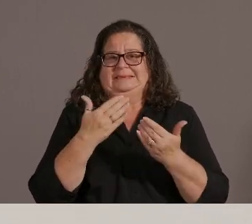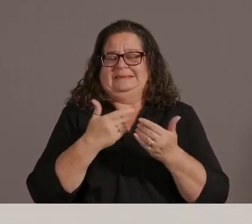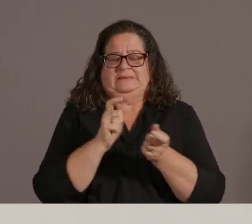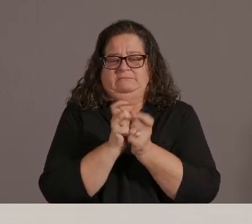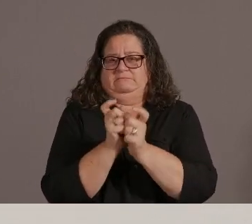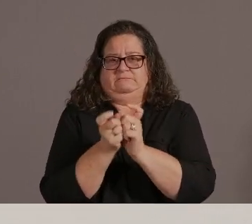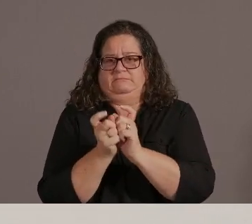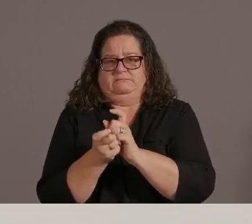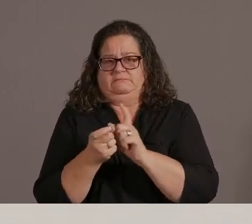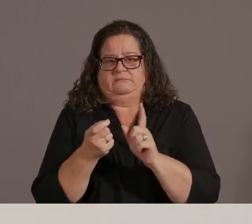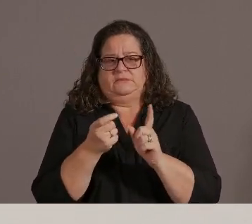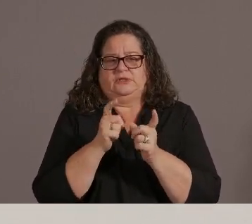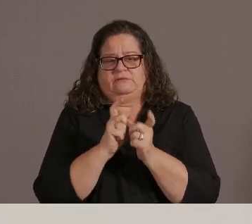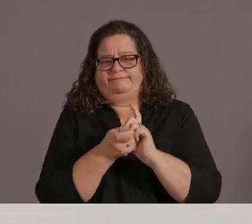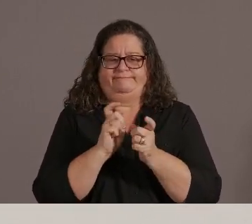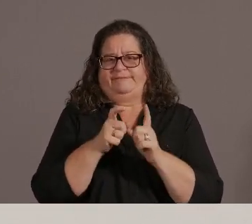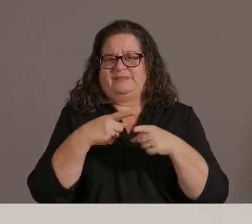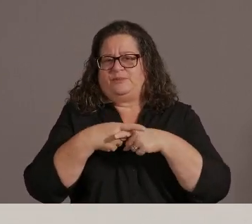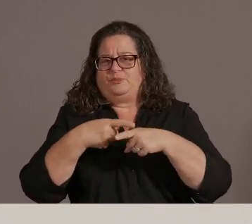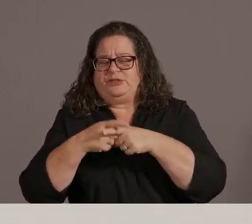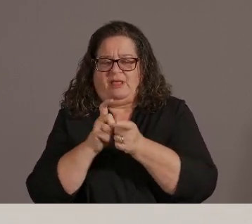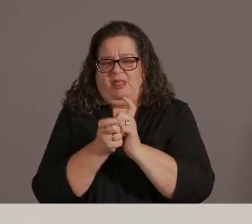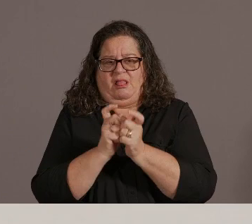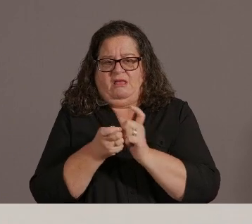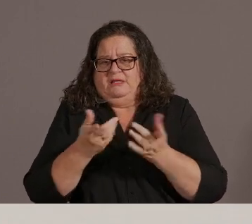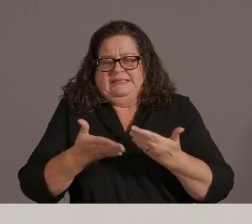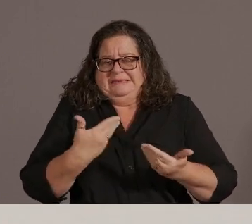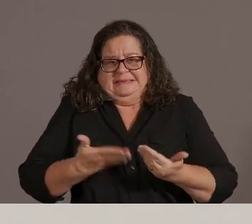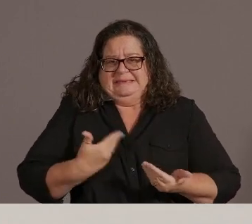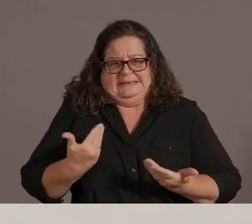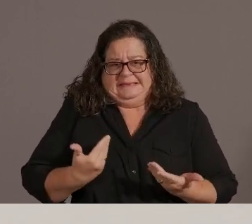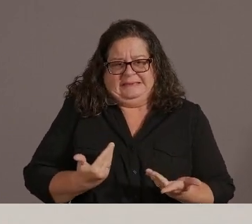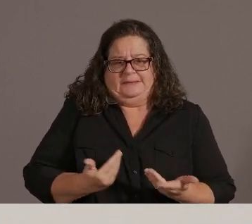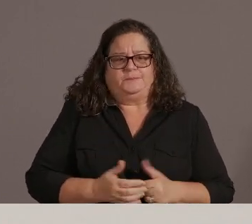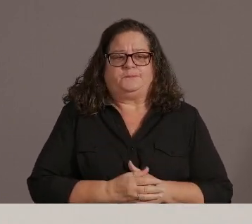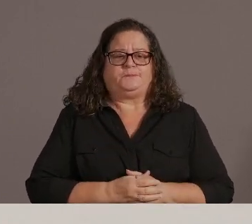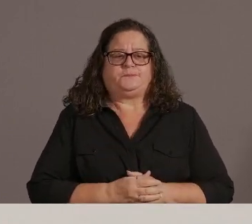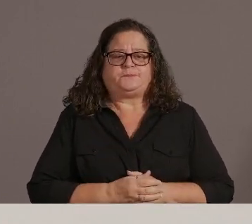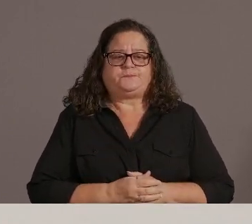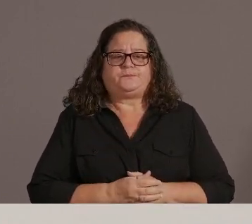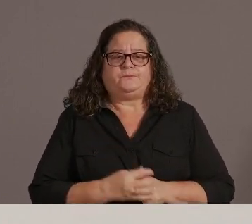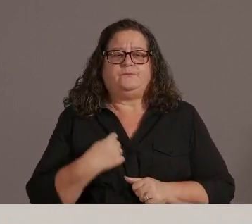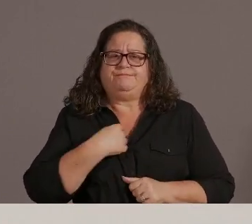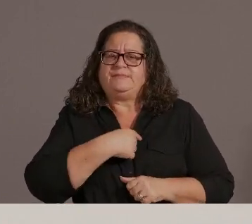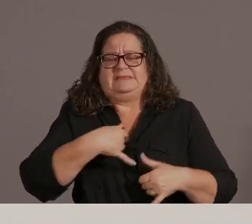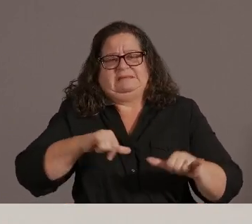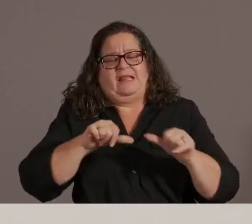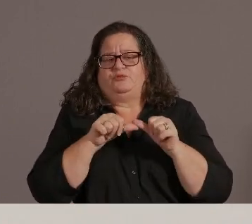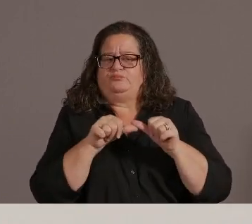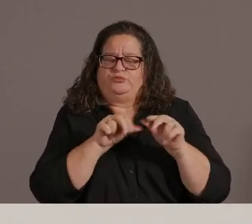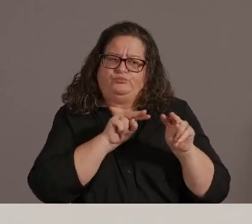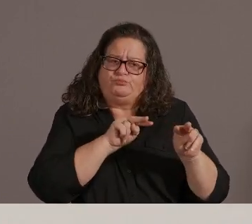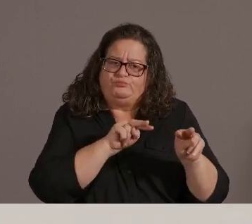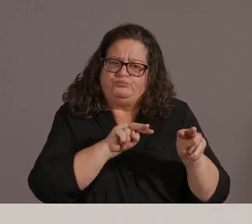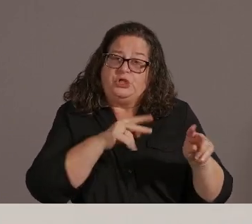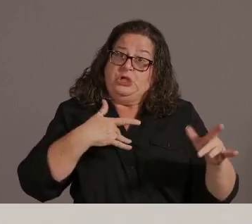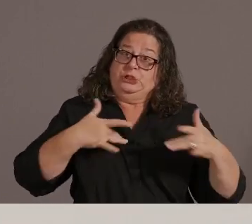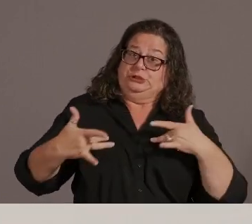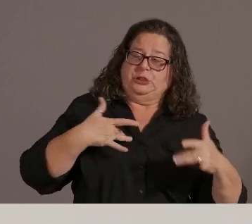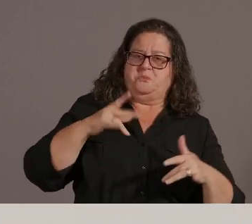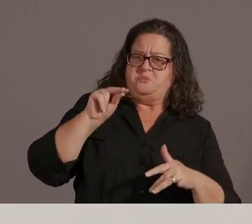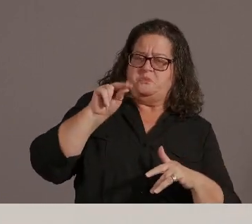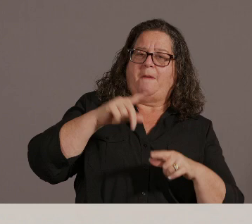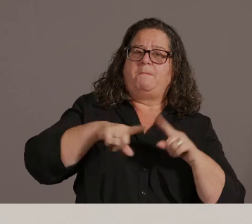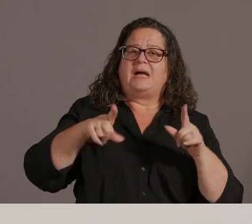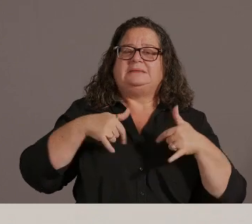well, which is not the case at this time. But we do continue to monitor because it is a concern. Can I ask